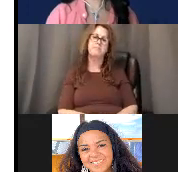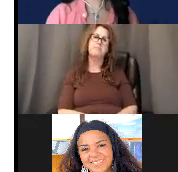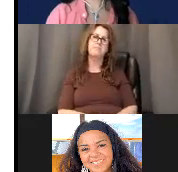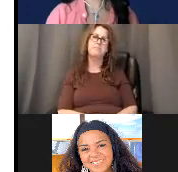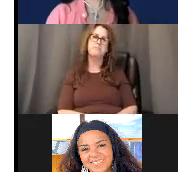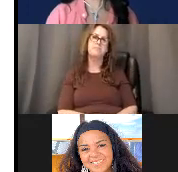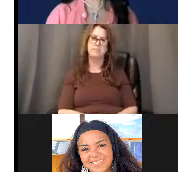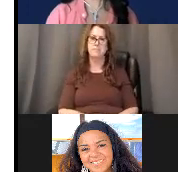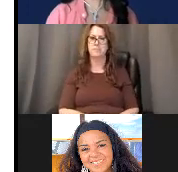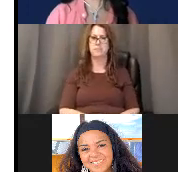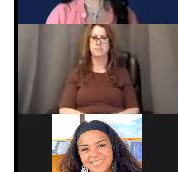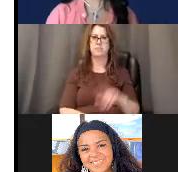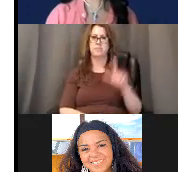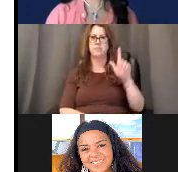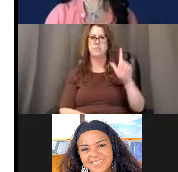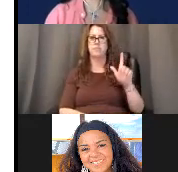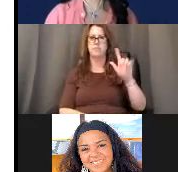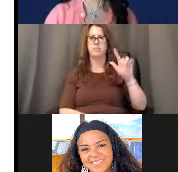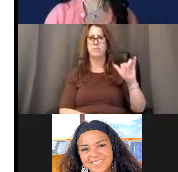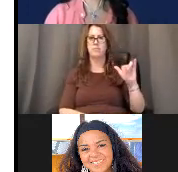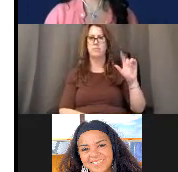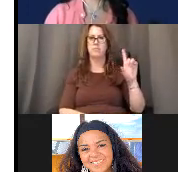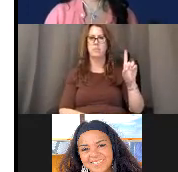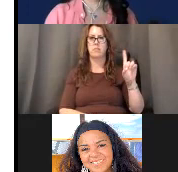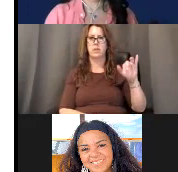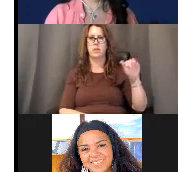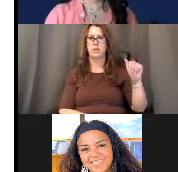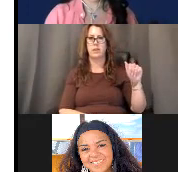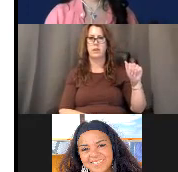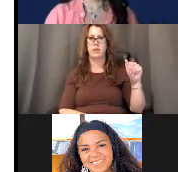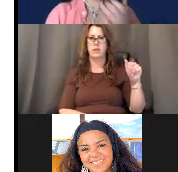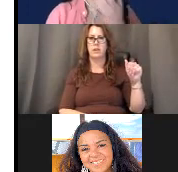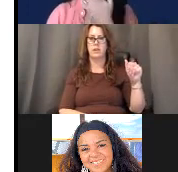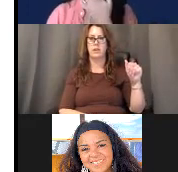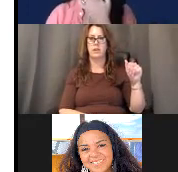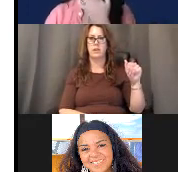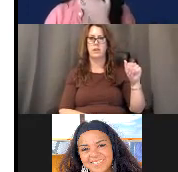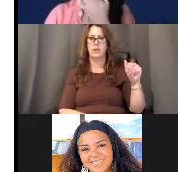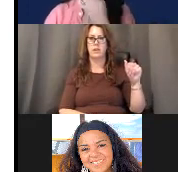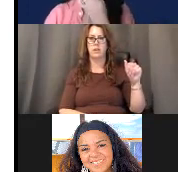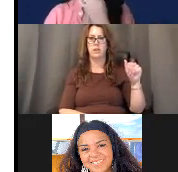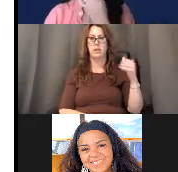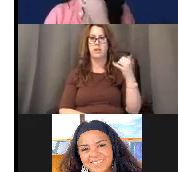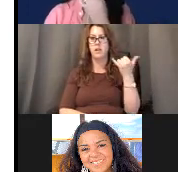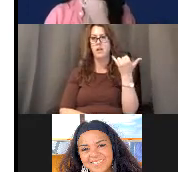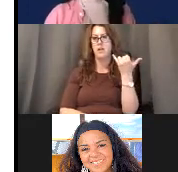And Lydia, the fact that you're now showing yourself, is that also a time